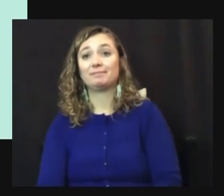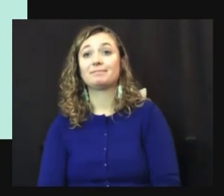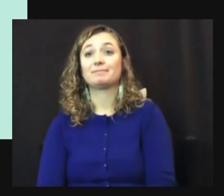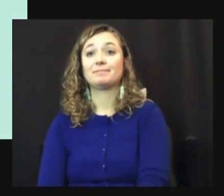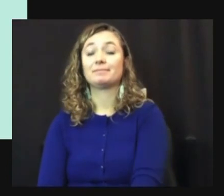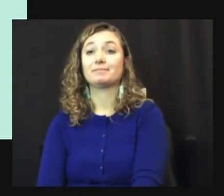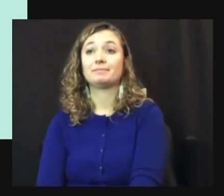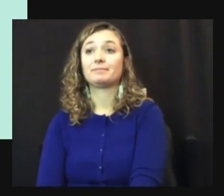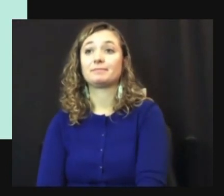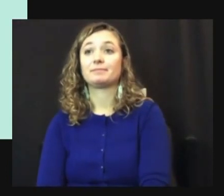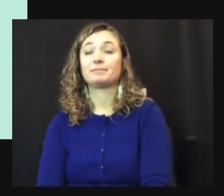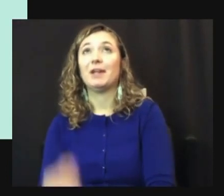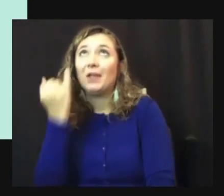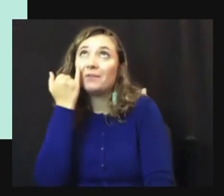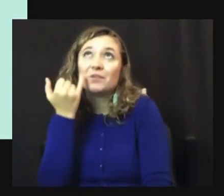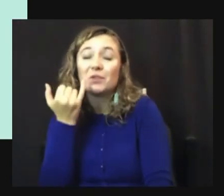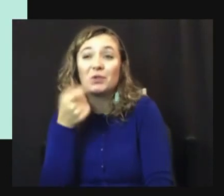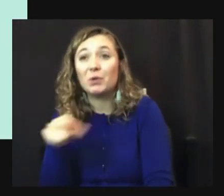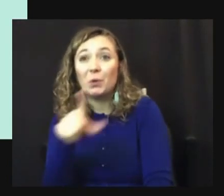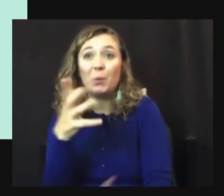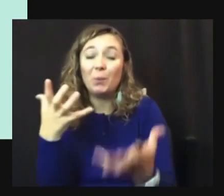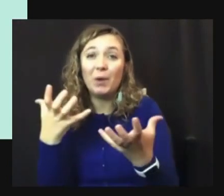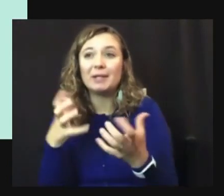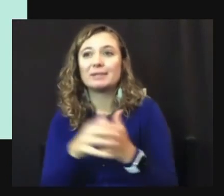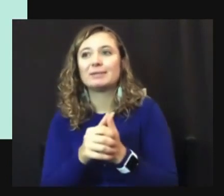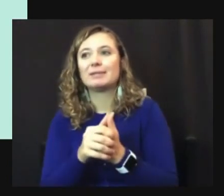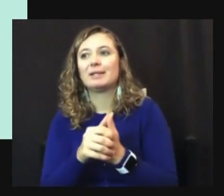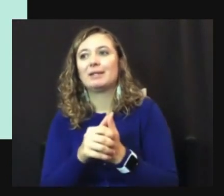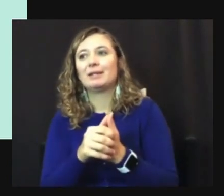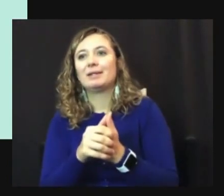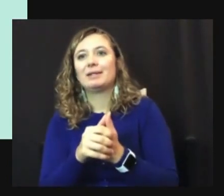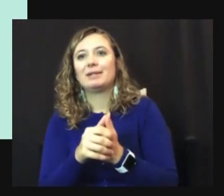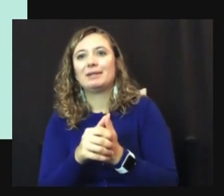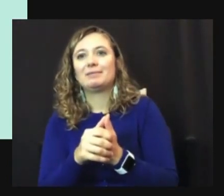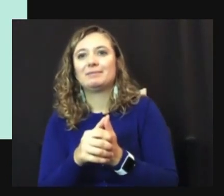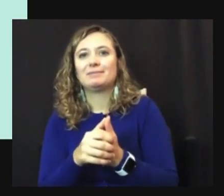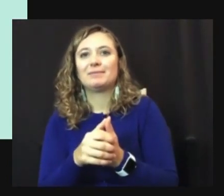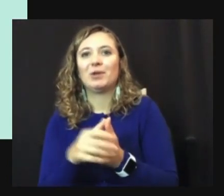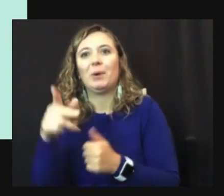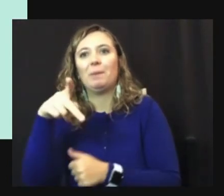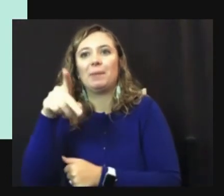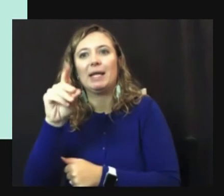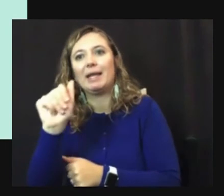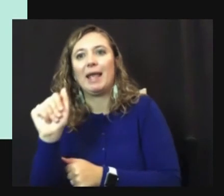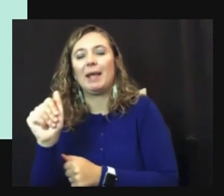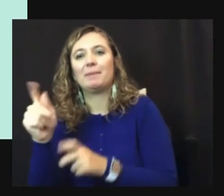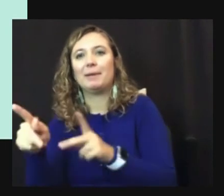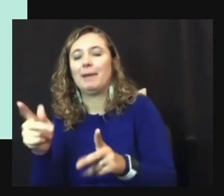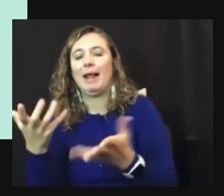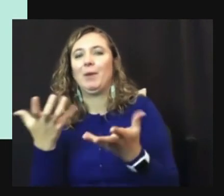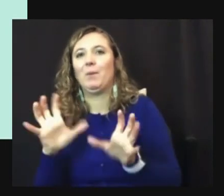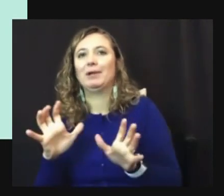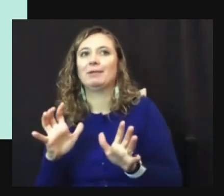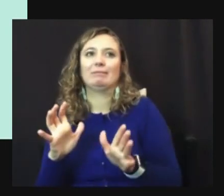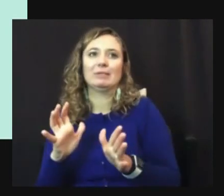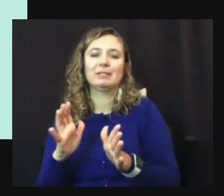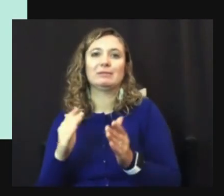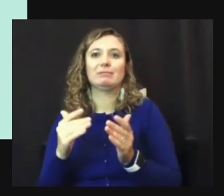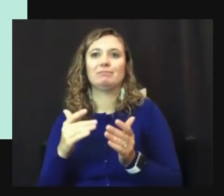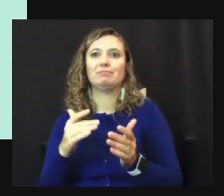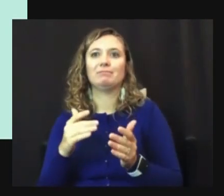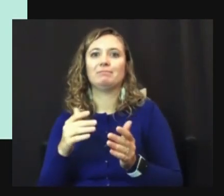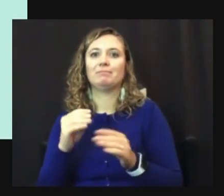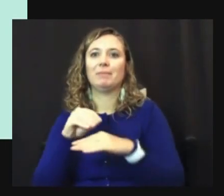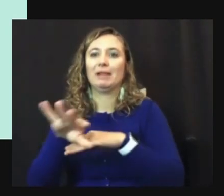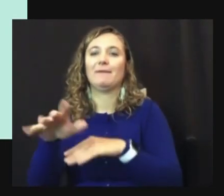But if you want, I didn't want to put the PDAs off. You can if you want. Follow Matty. Don't should on